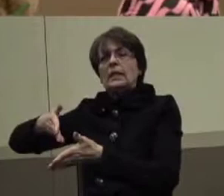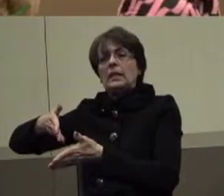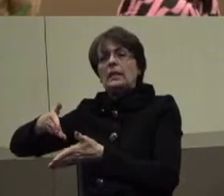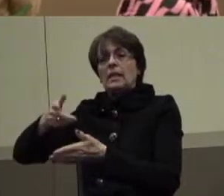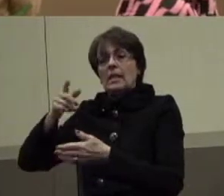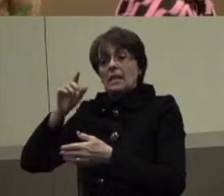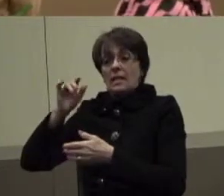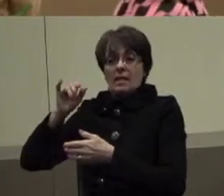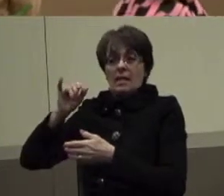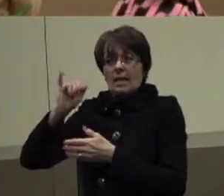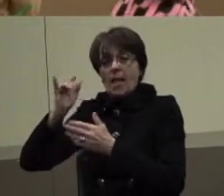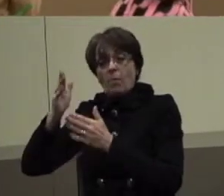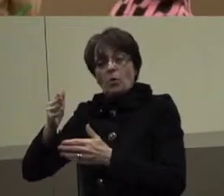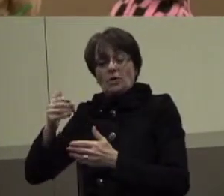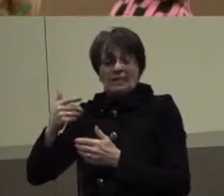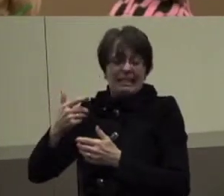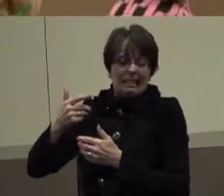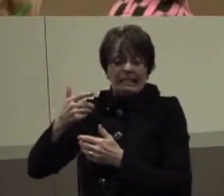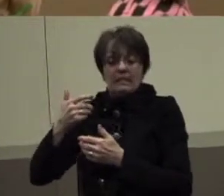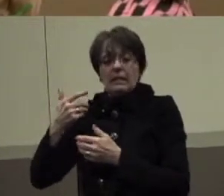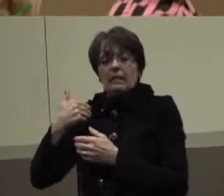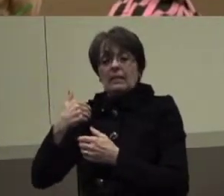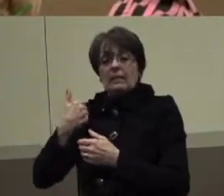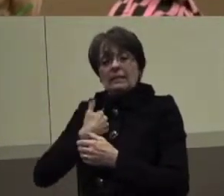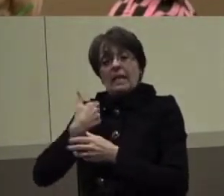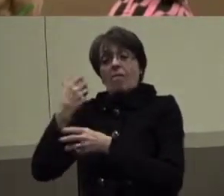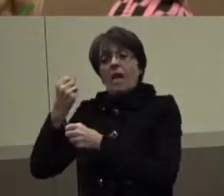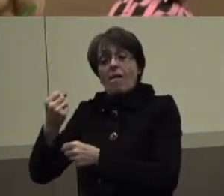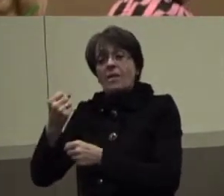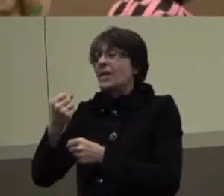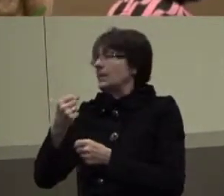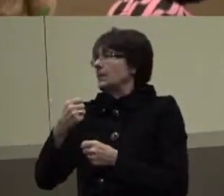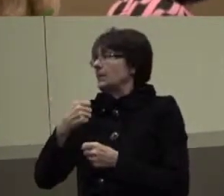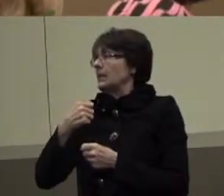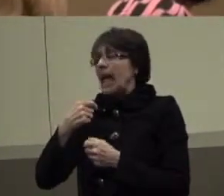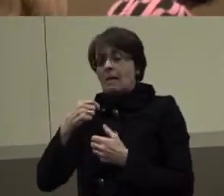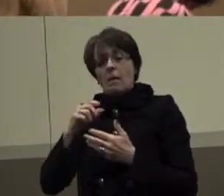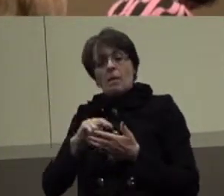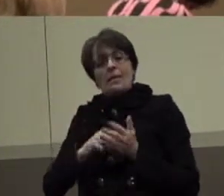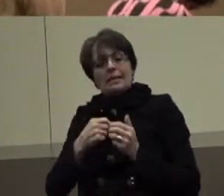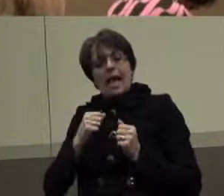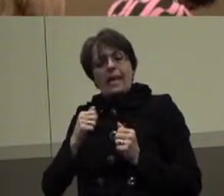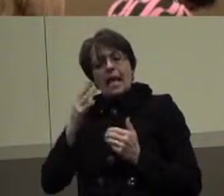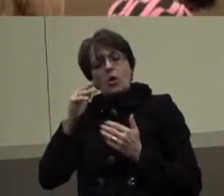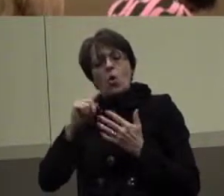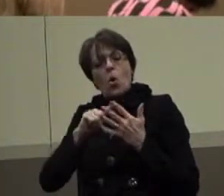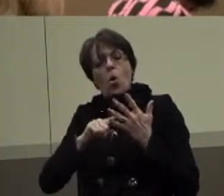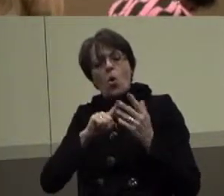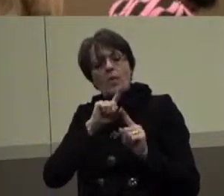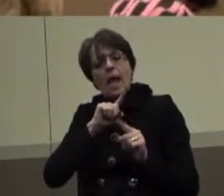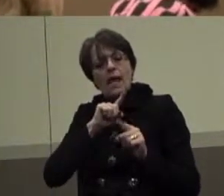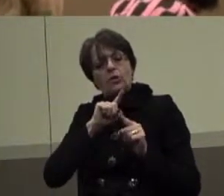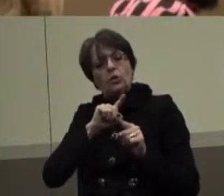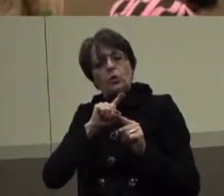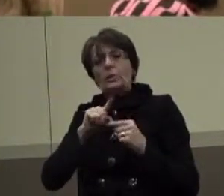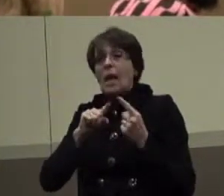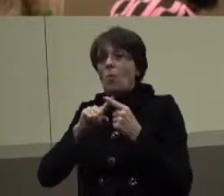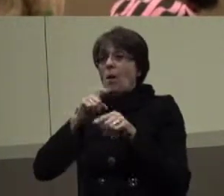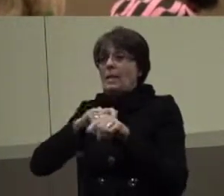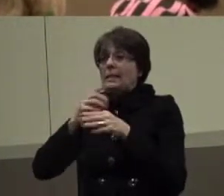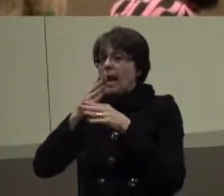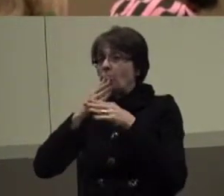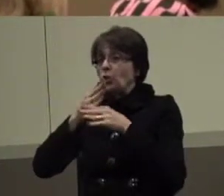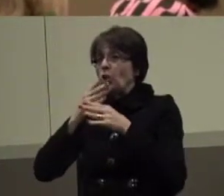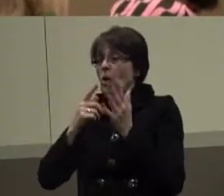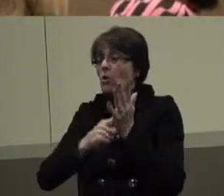that person has a lot of self-confidence, I can at least know my answers right to this person. And then when it's time to